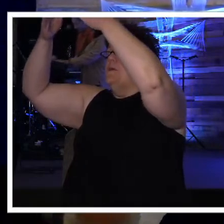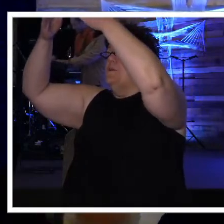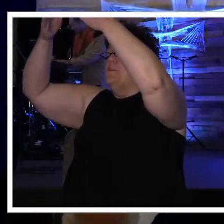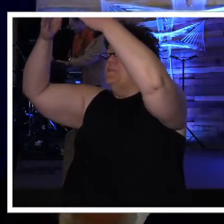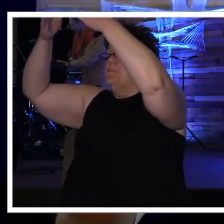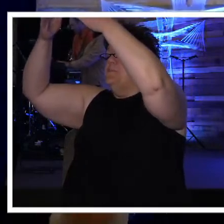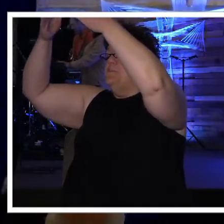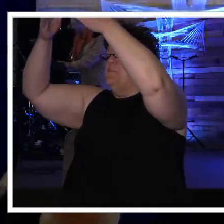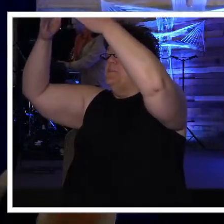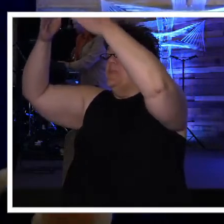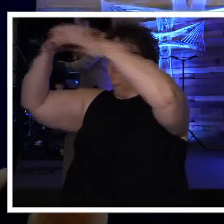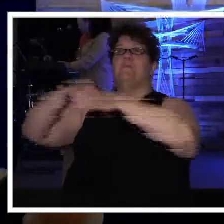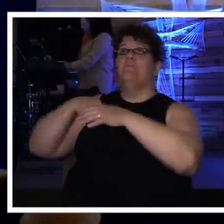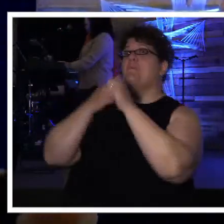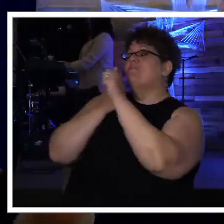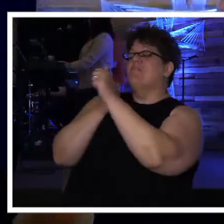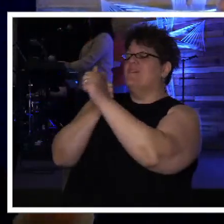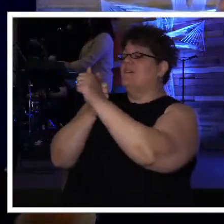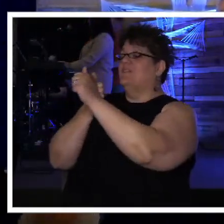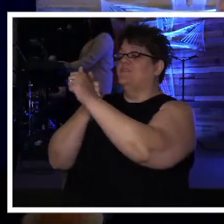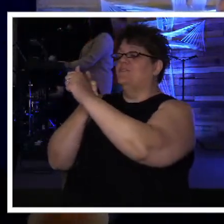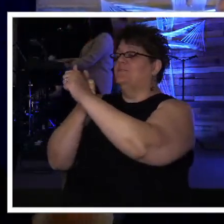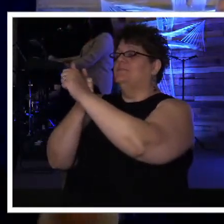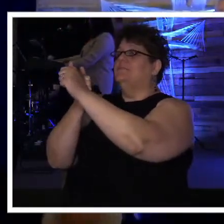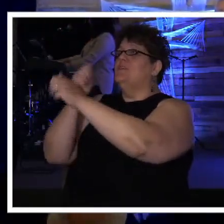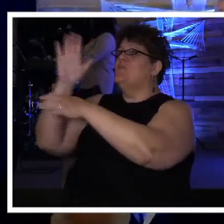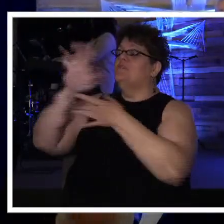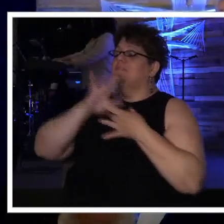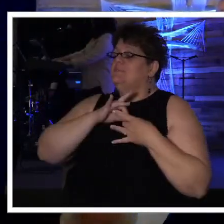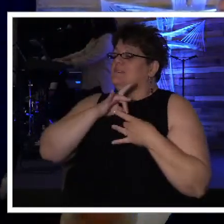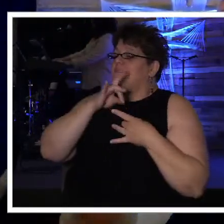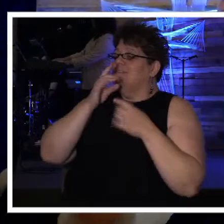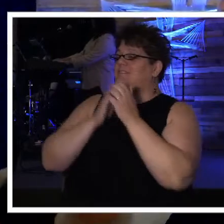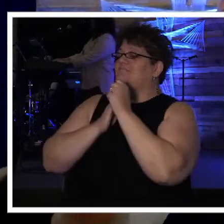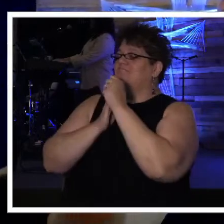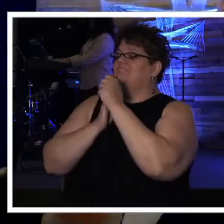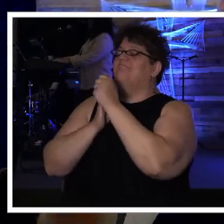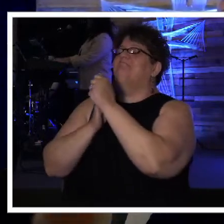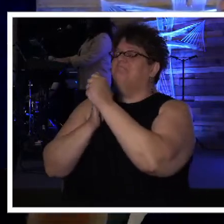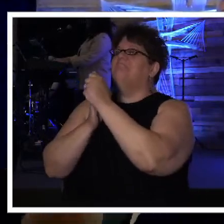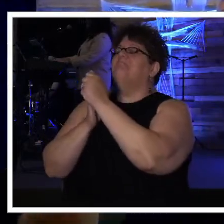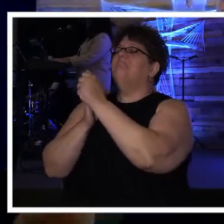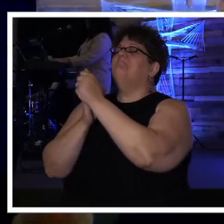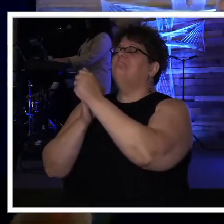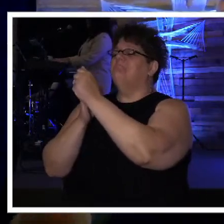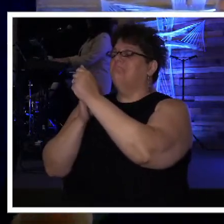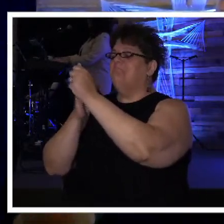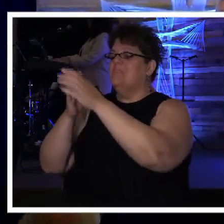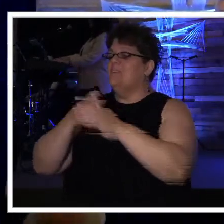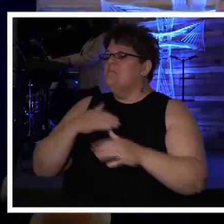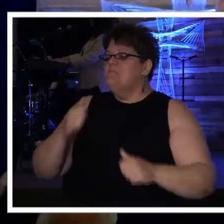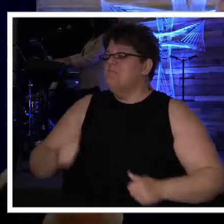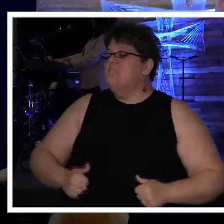I'll follow where your spirit leads.